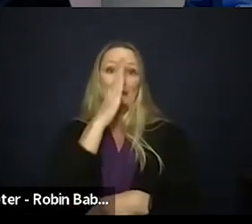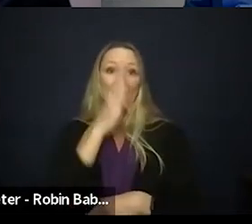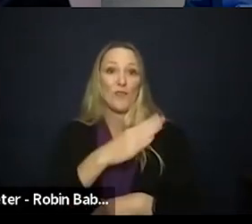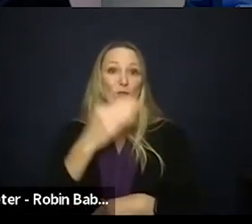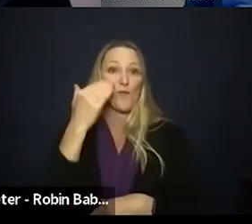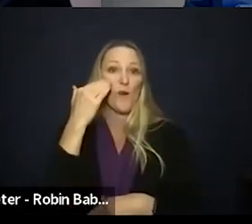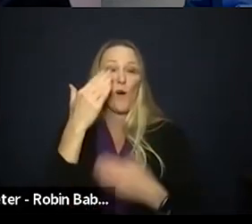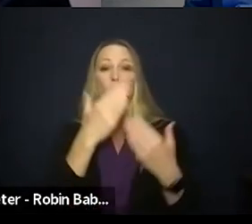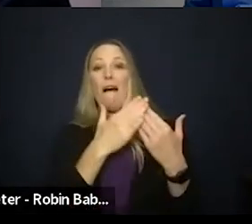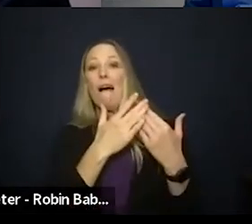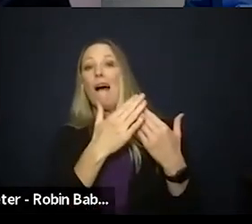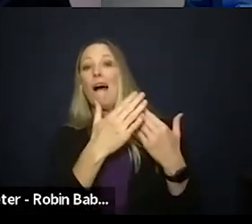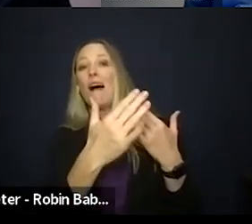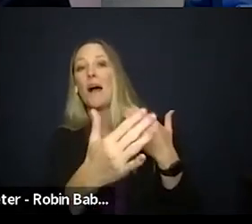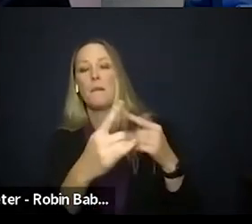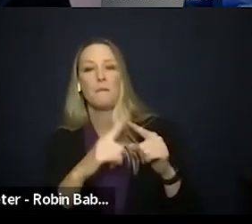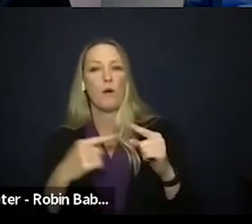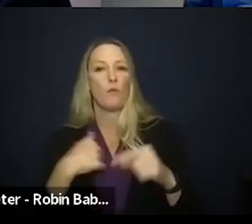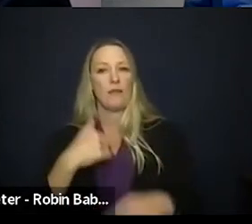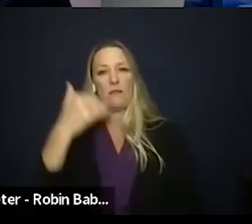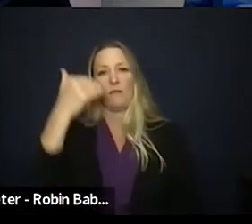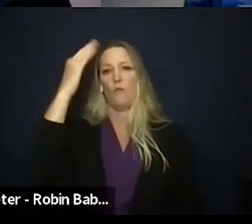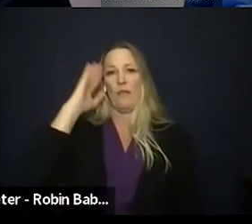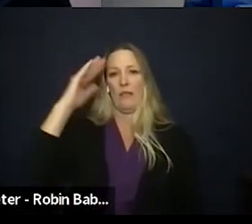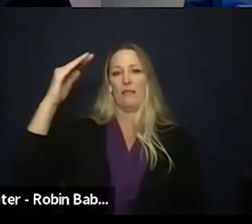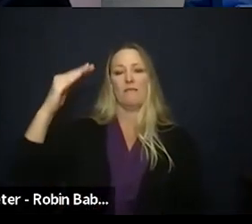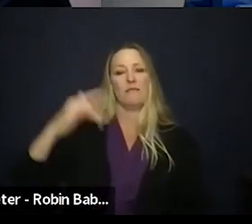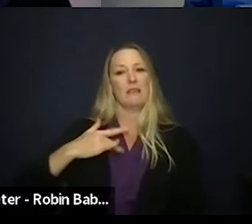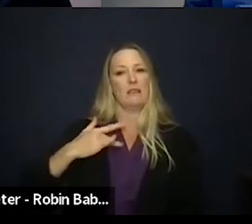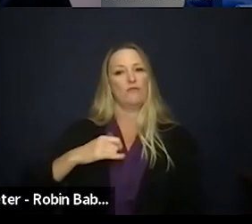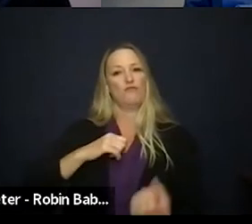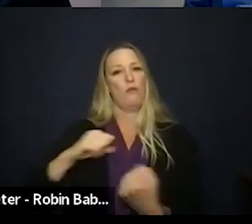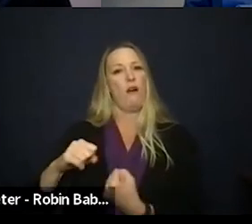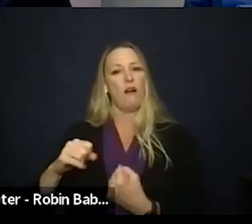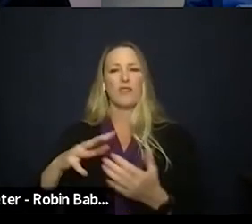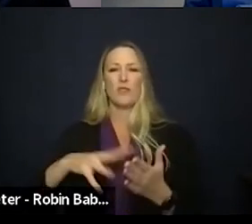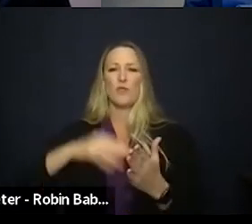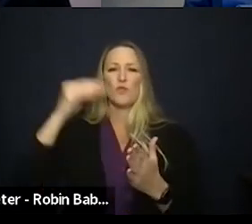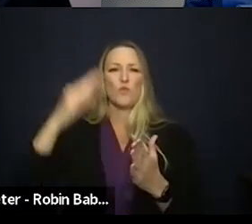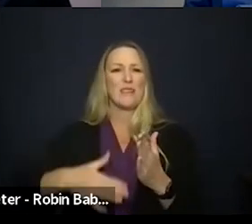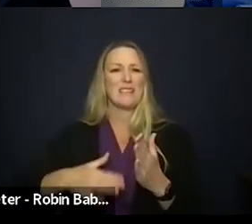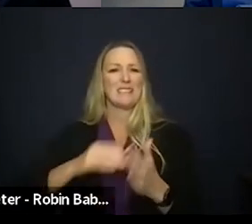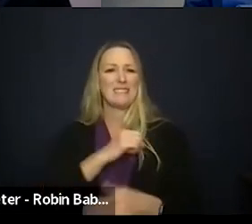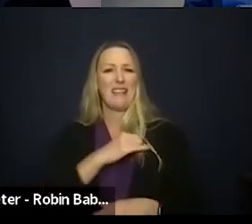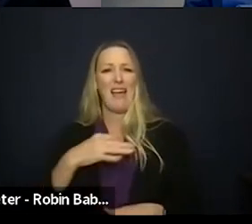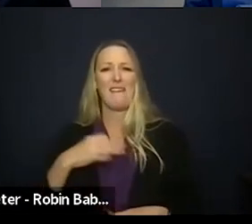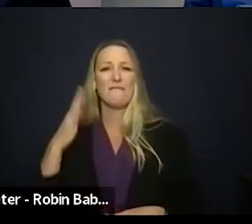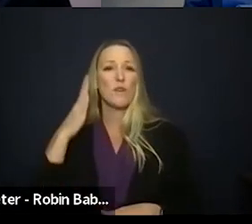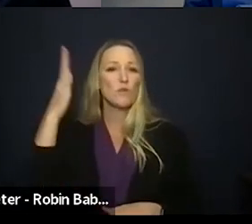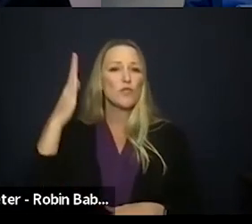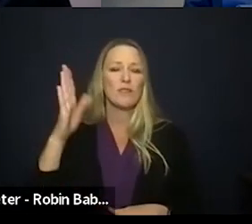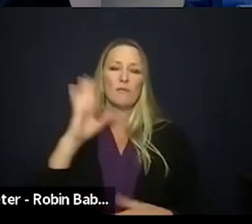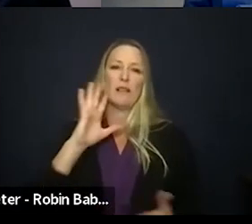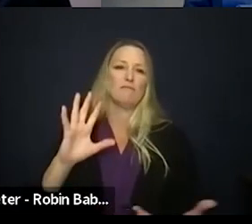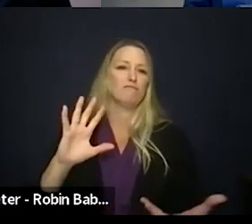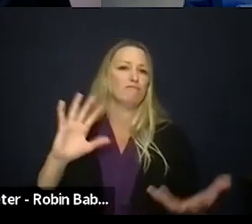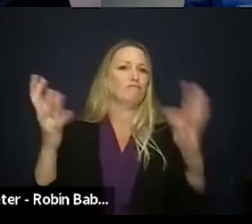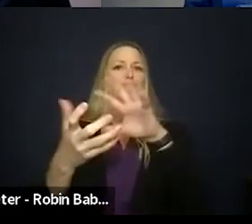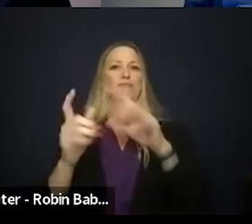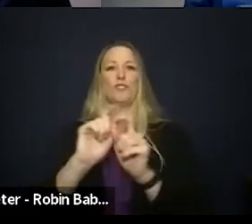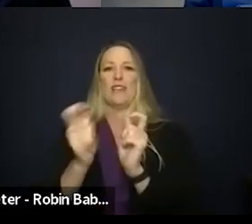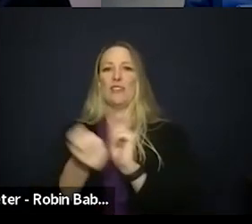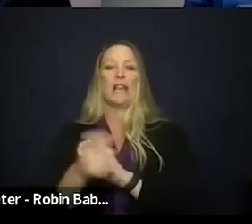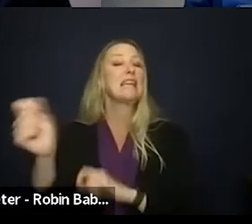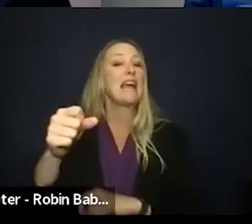that it the future of so many of our students and staff will never be the same and yes i can become quite obsessed with the